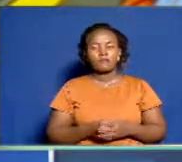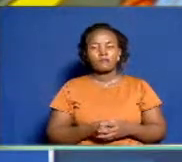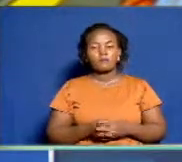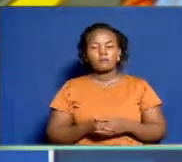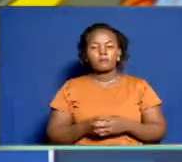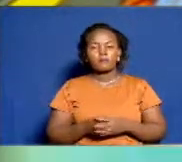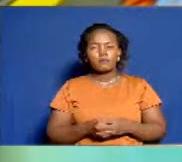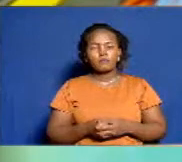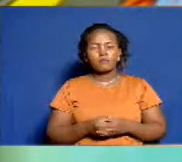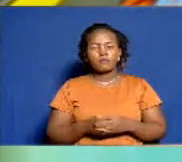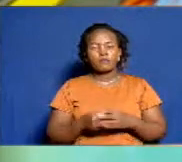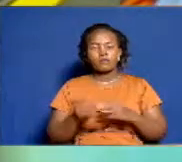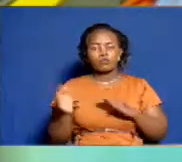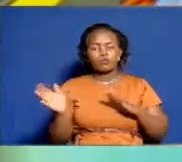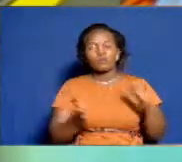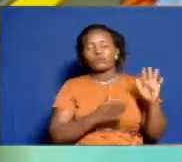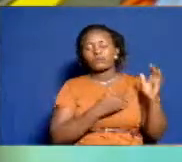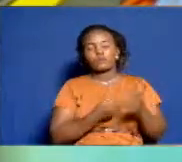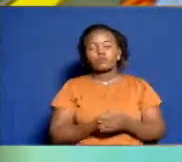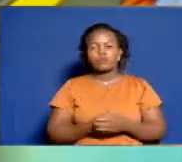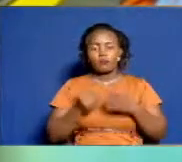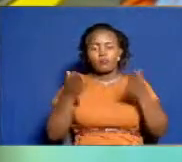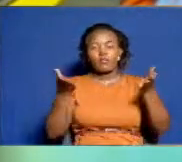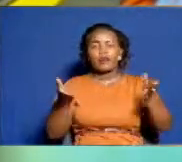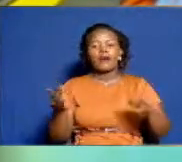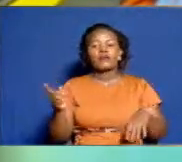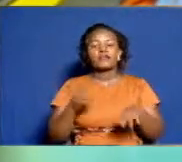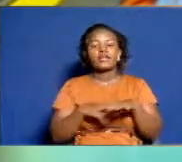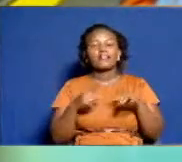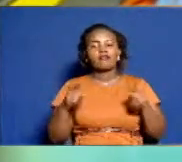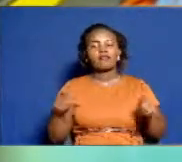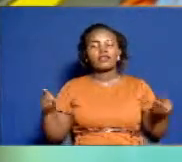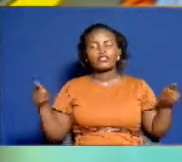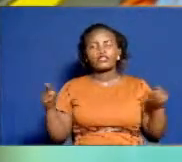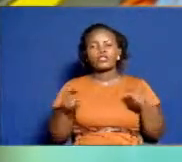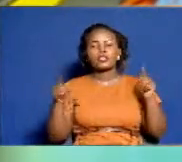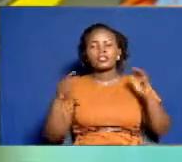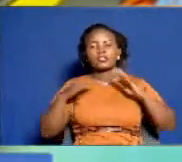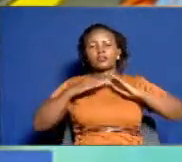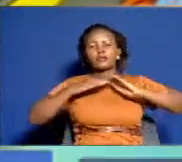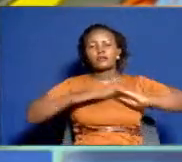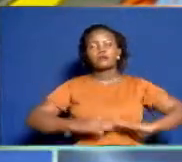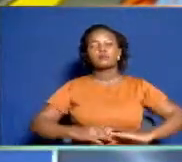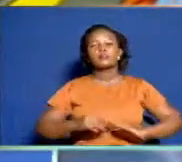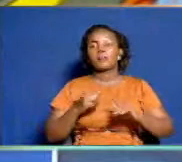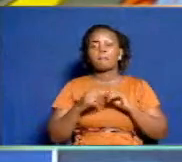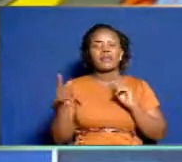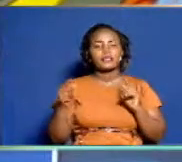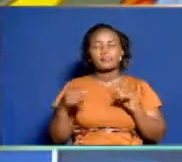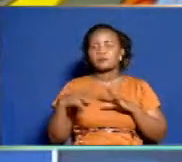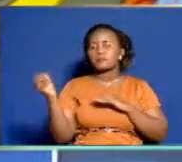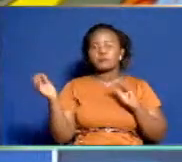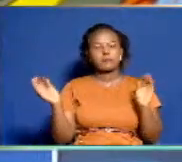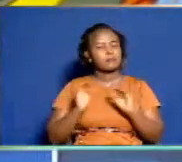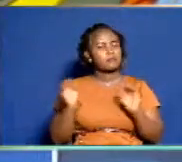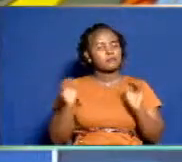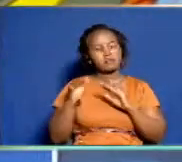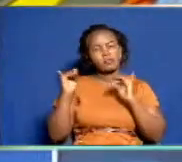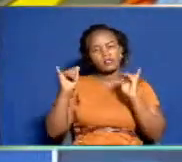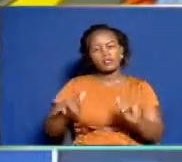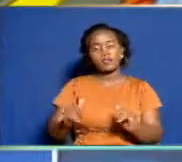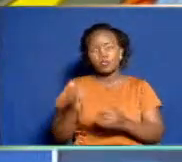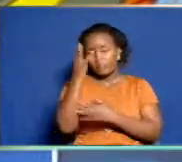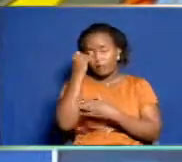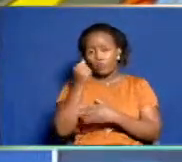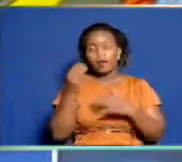At about 17 minutes past the hour, we take our first breather, but don't go too far. When we come back, I'll be telling you how Kenyans